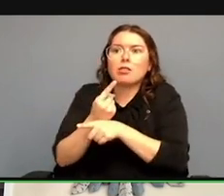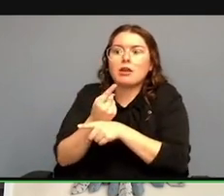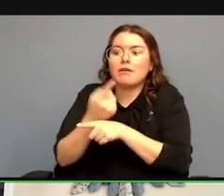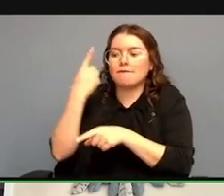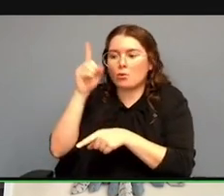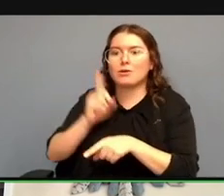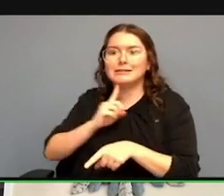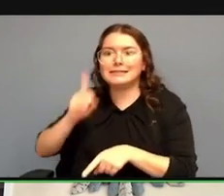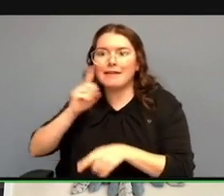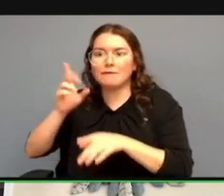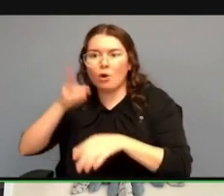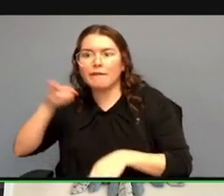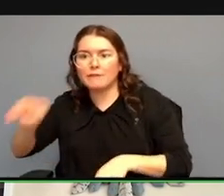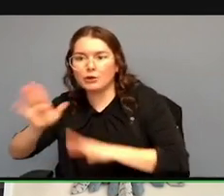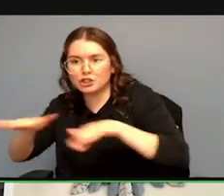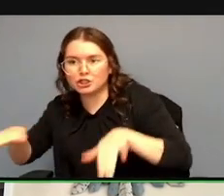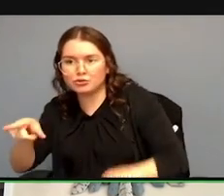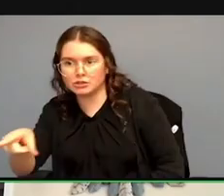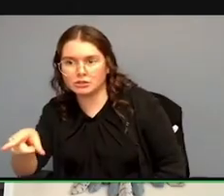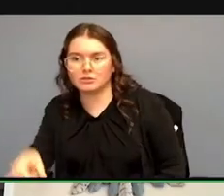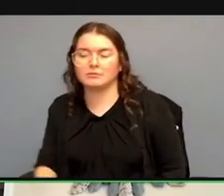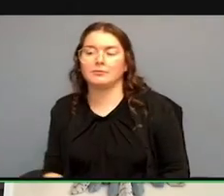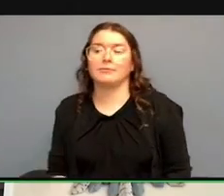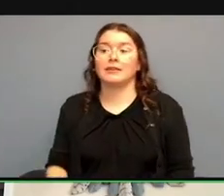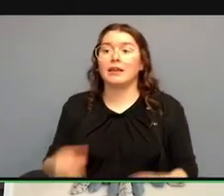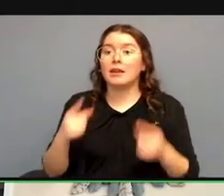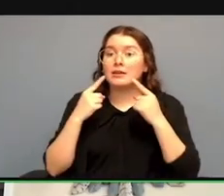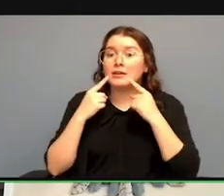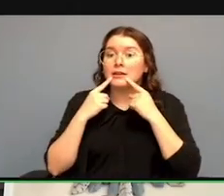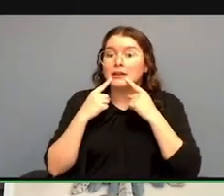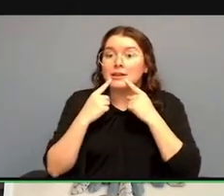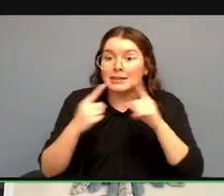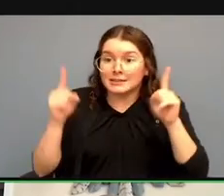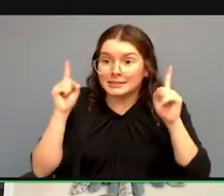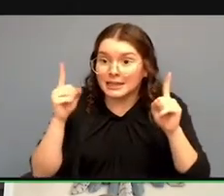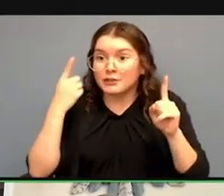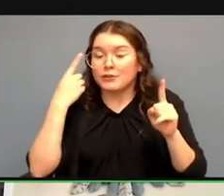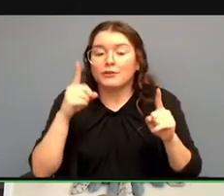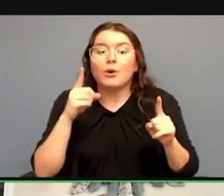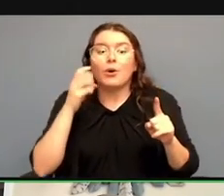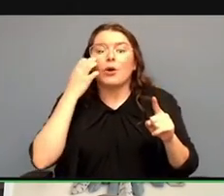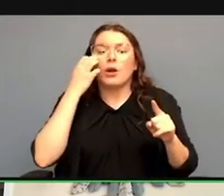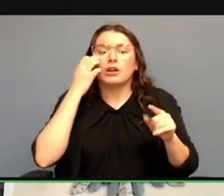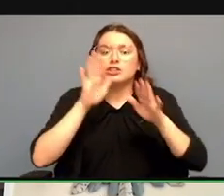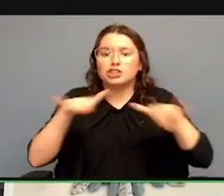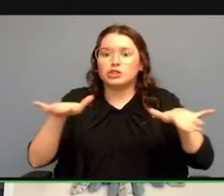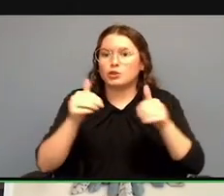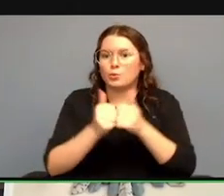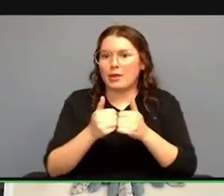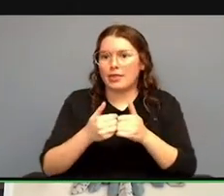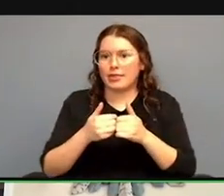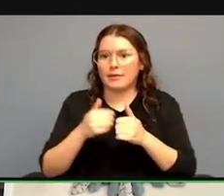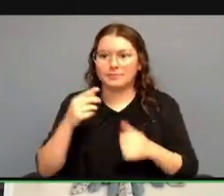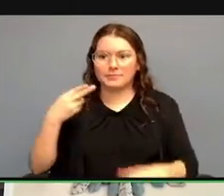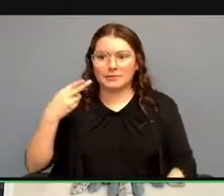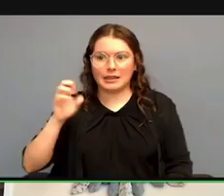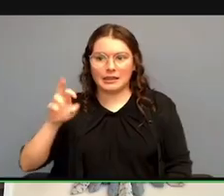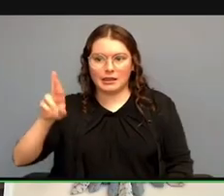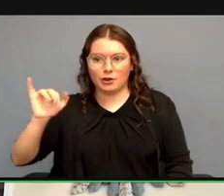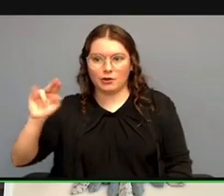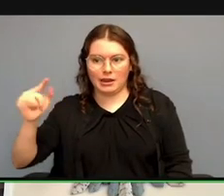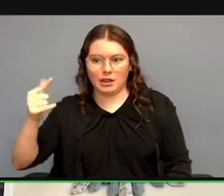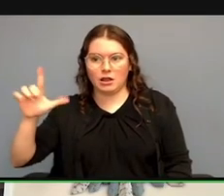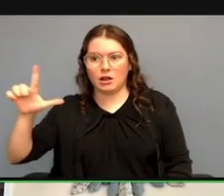of hearing children. Success for Kids with Hearing Loss is a really good resource. So I would encourage you